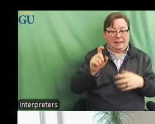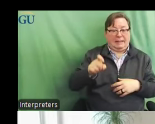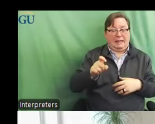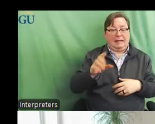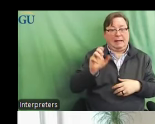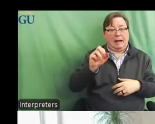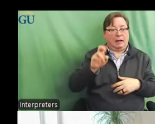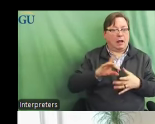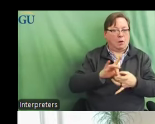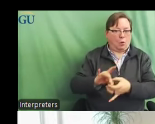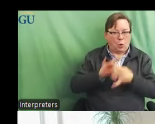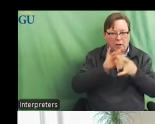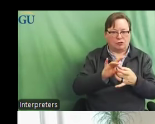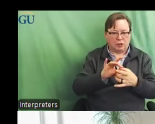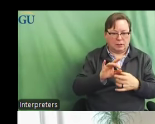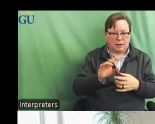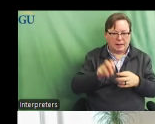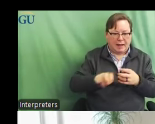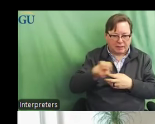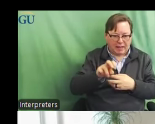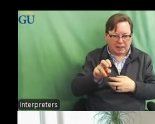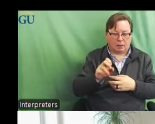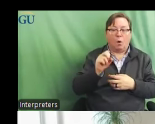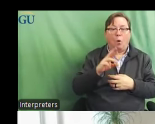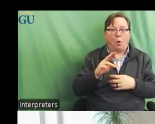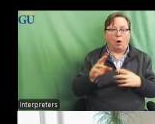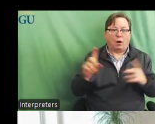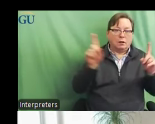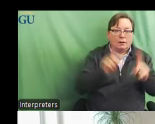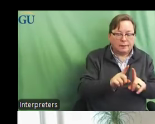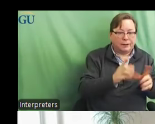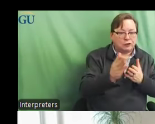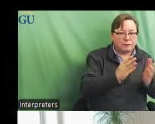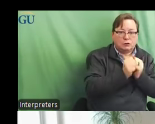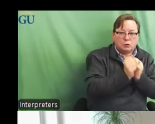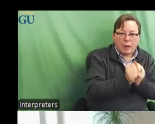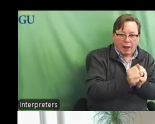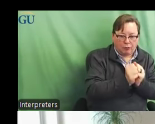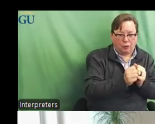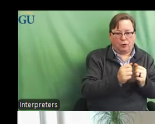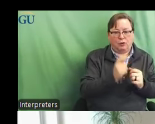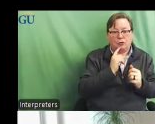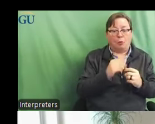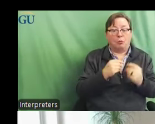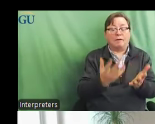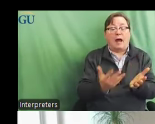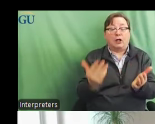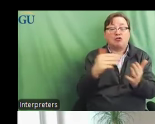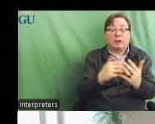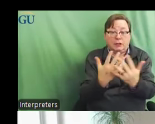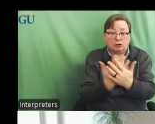navigation, or co-locating services and coordination. So providing rescreenings in